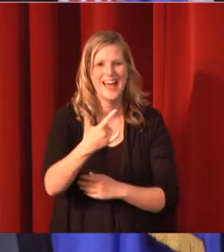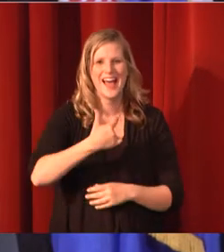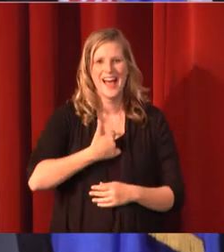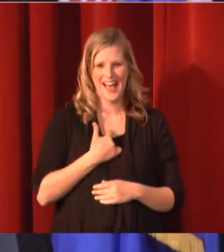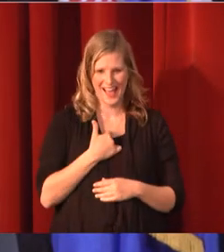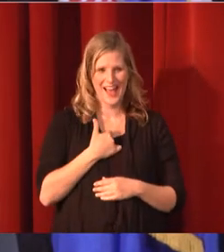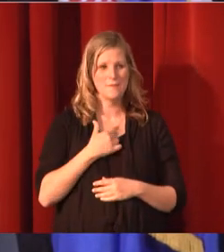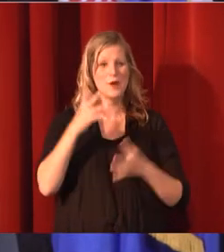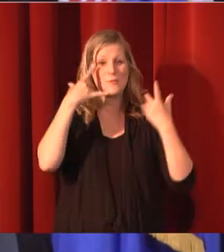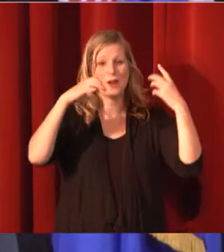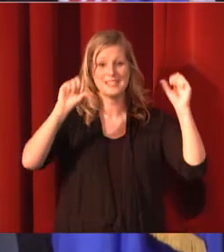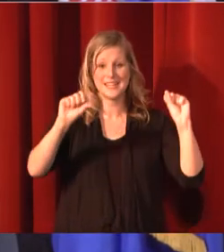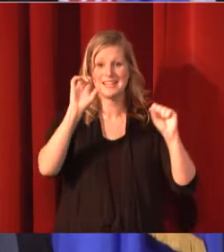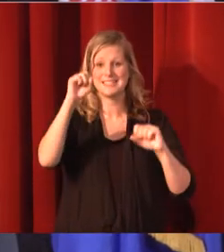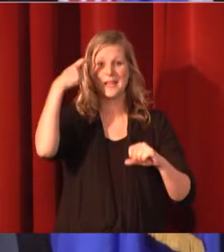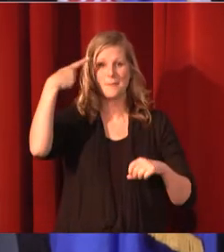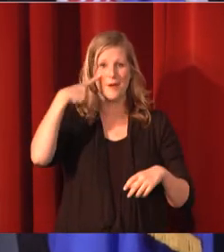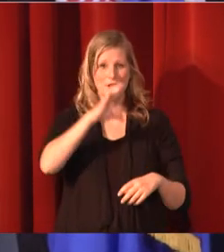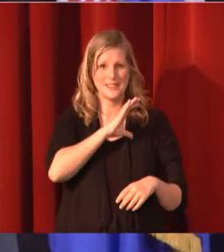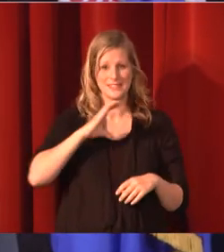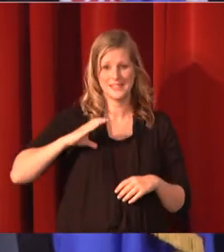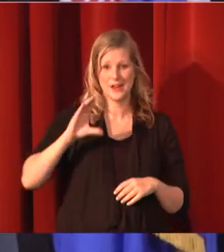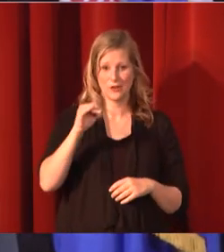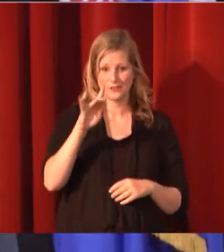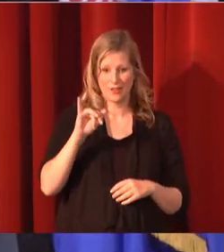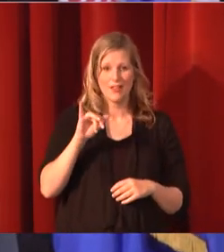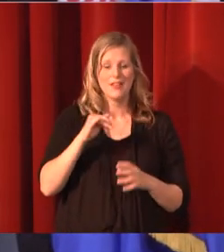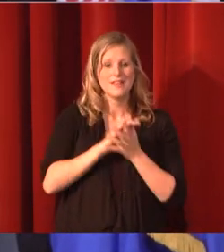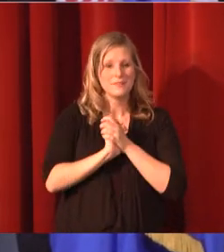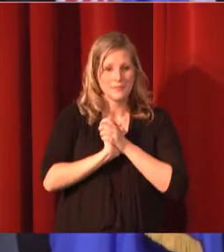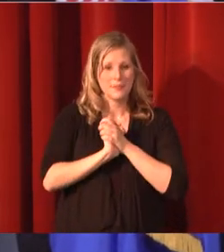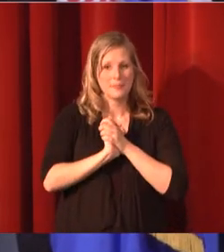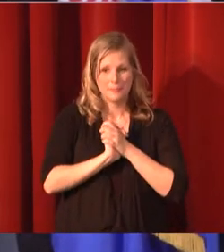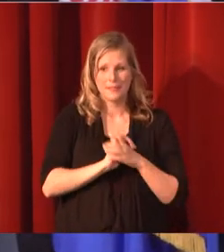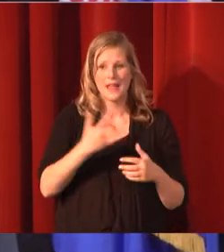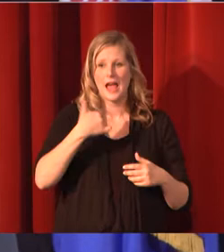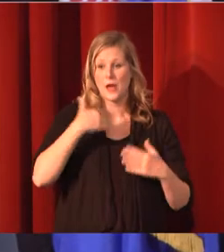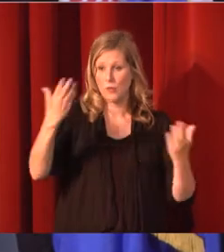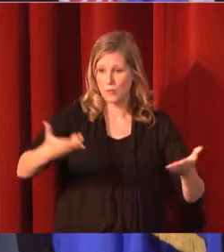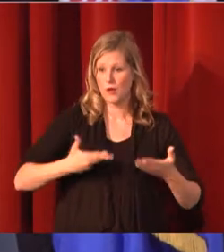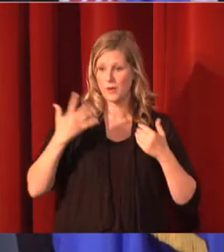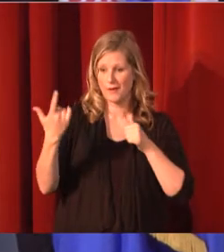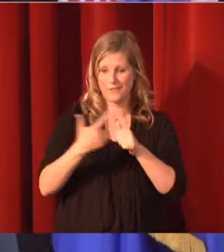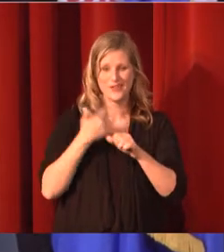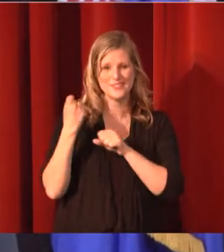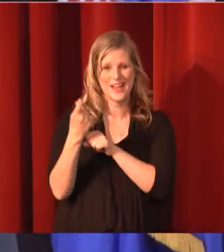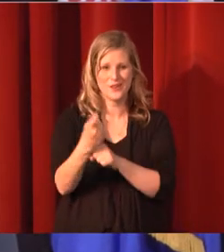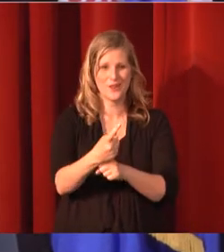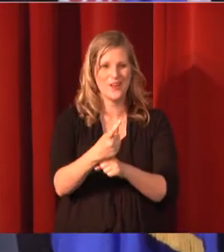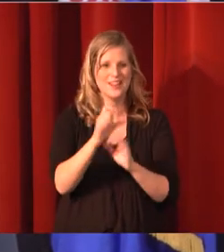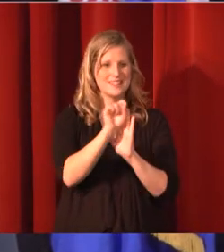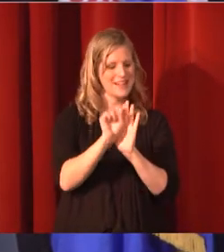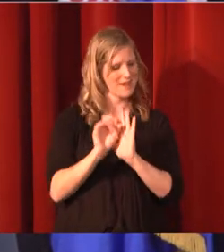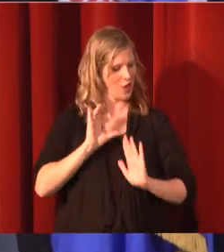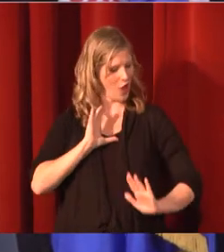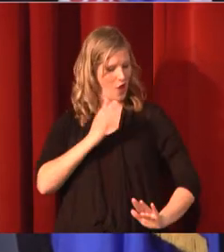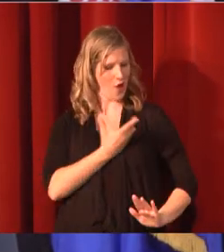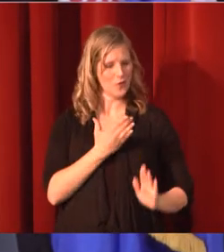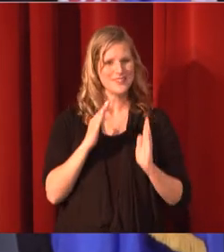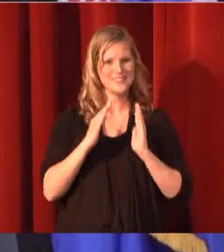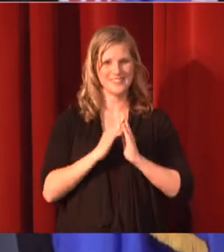Brenneman the president of the same file City Council and I would like to welcome you all to the first annual state of our city